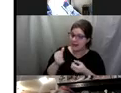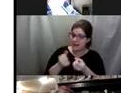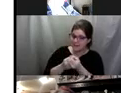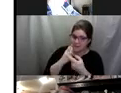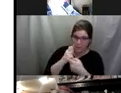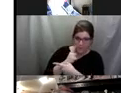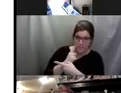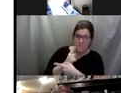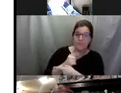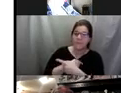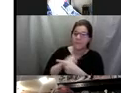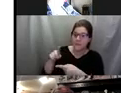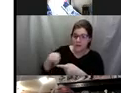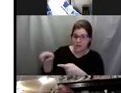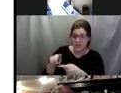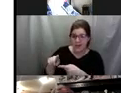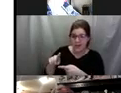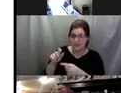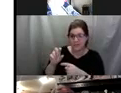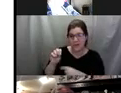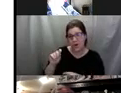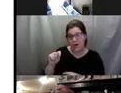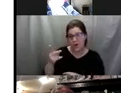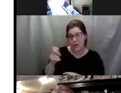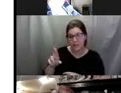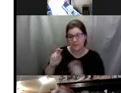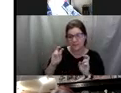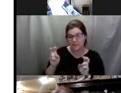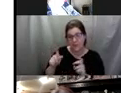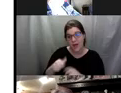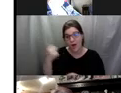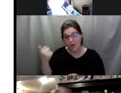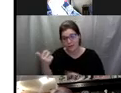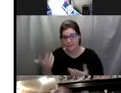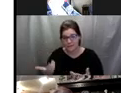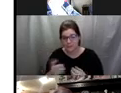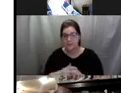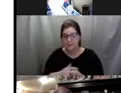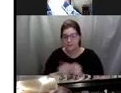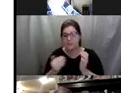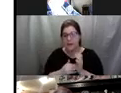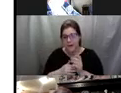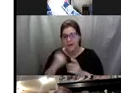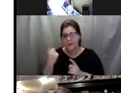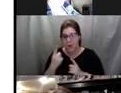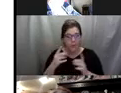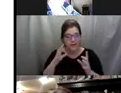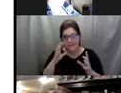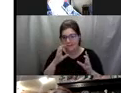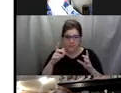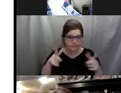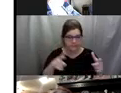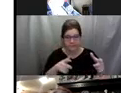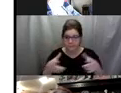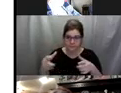they just in some way othered? So just to be, that's an always moving target, right? Like, to